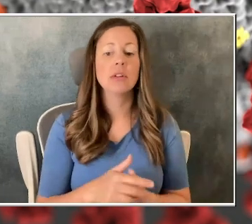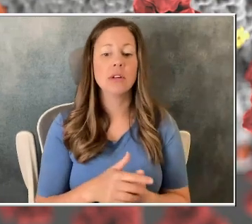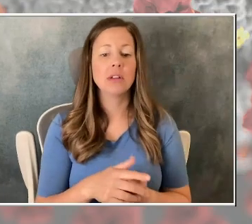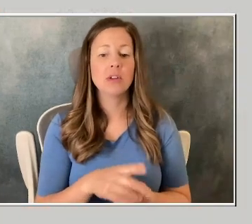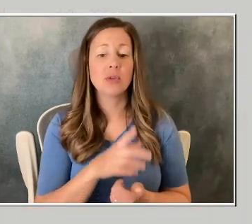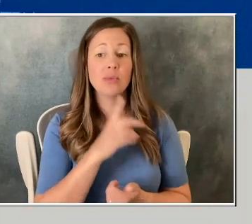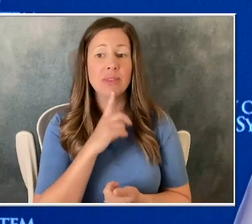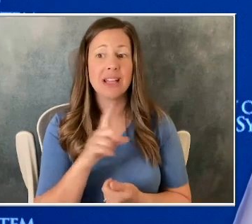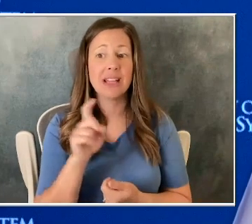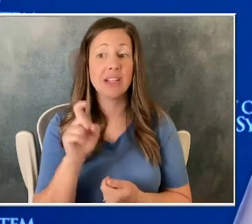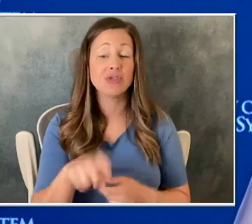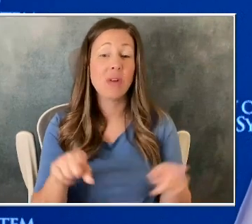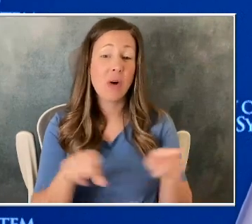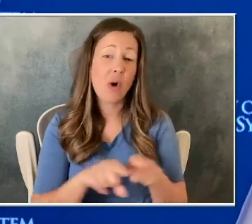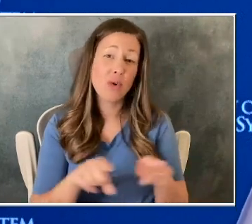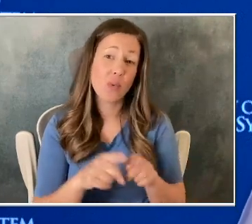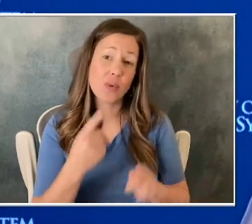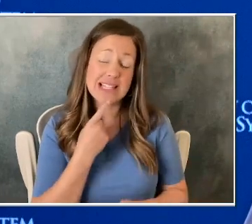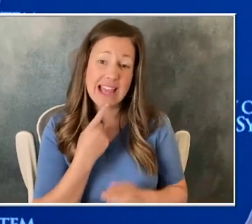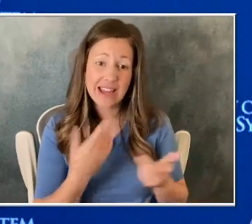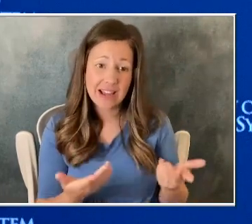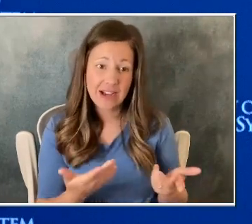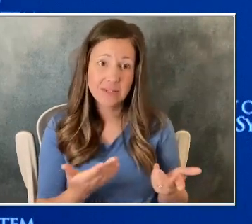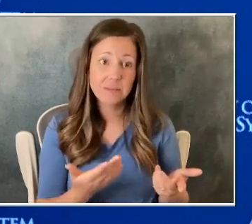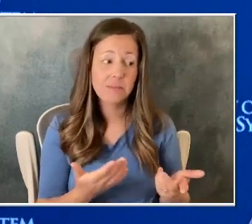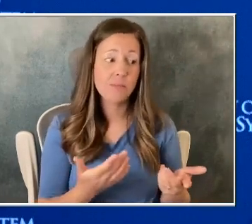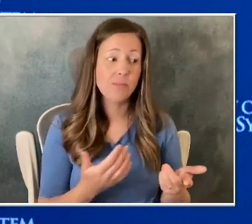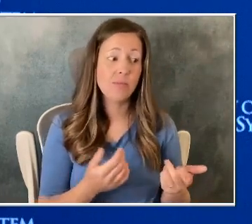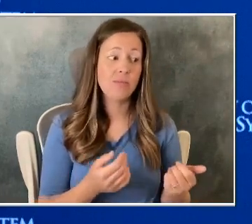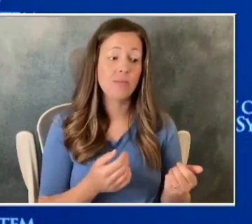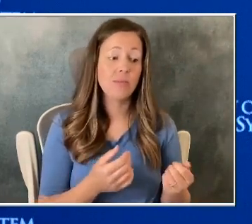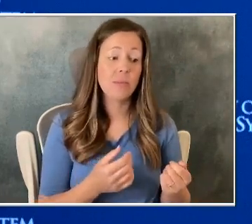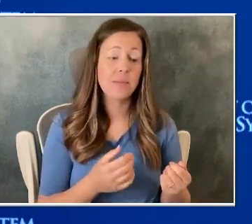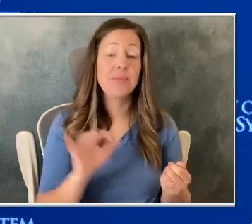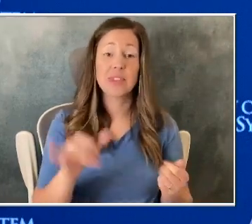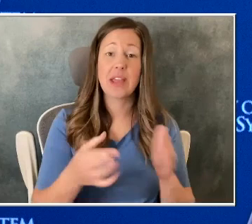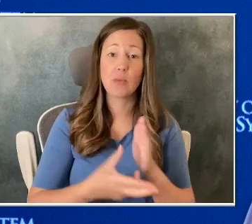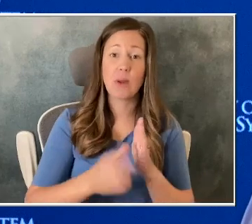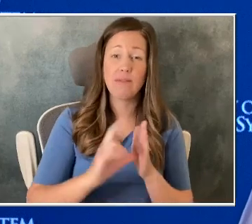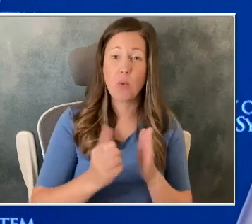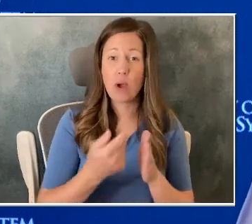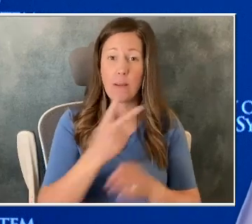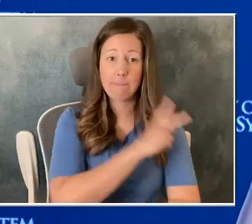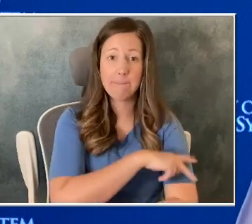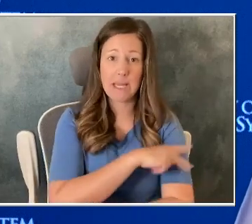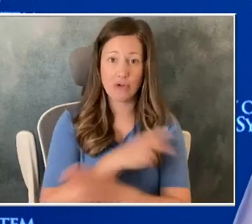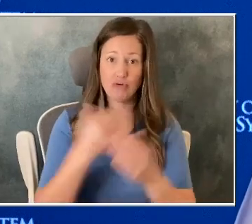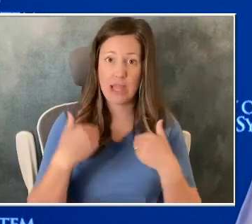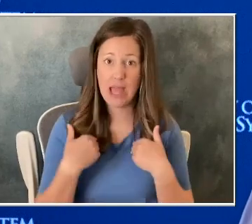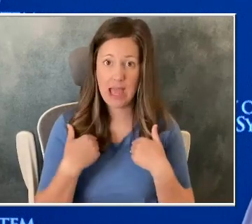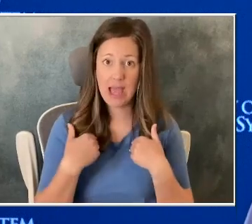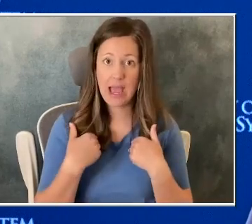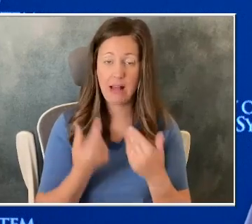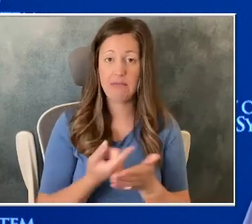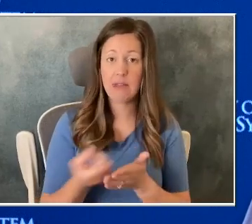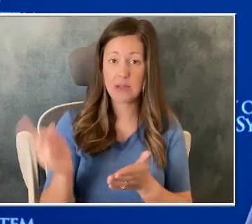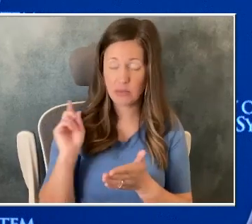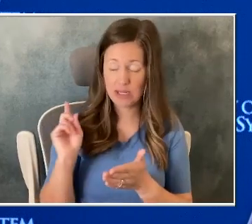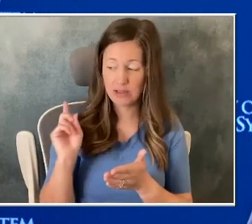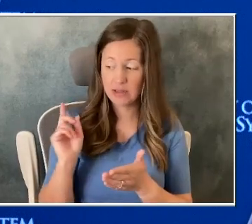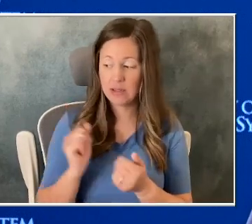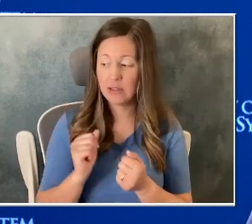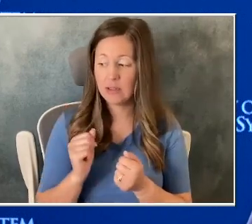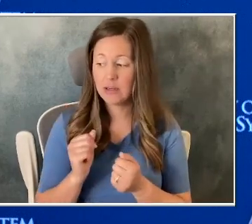also that we did that review of a couple patients that we had last week or earlier this week.